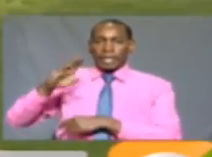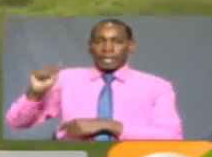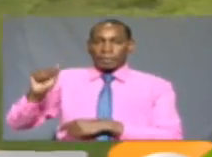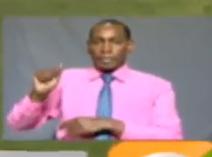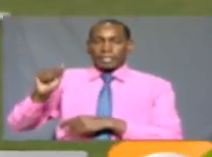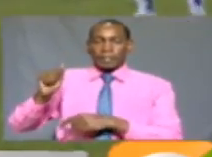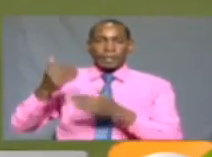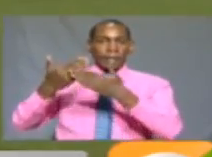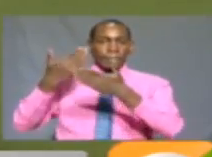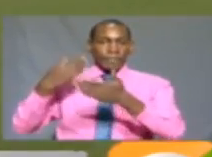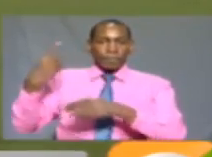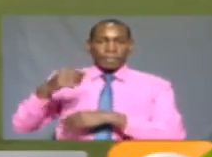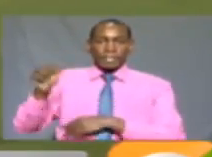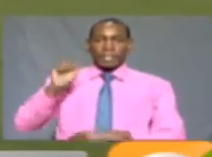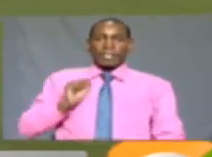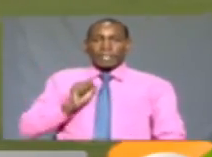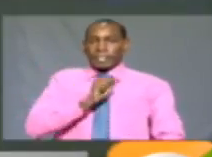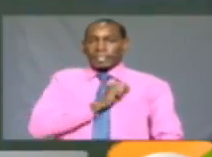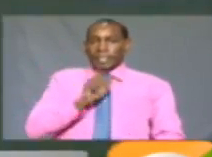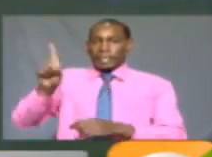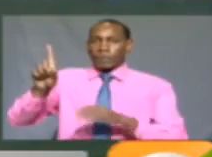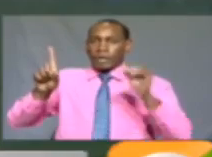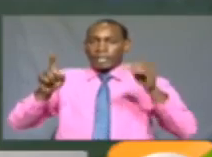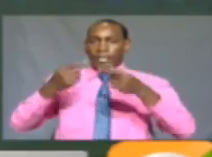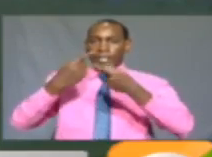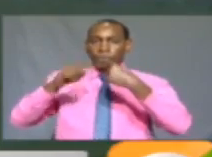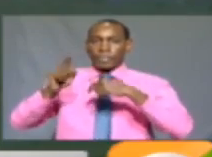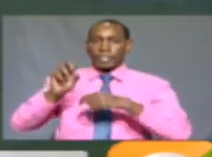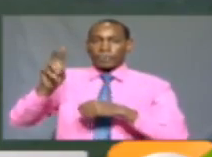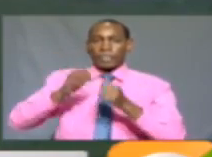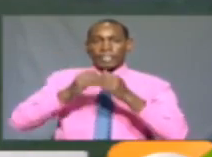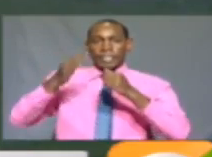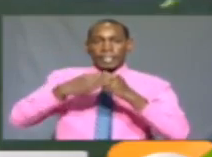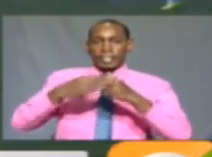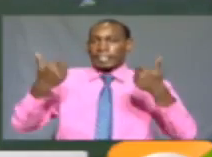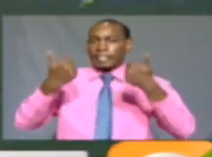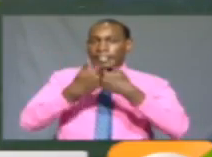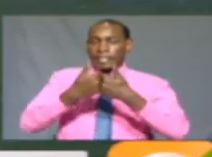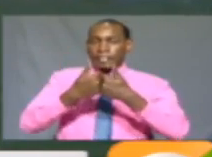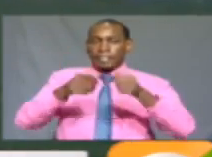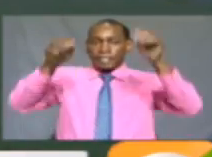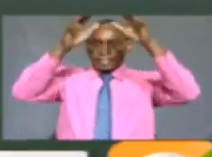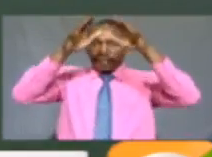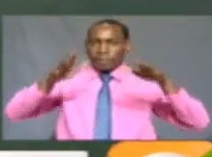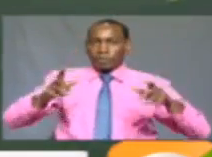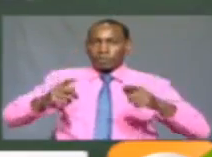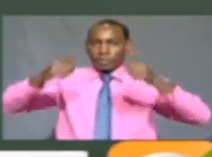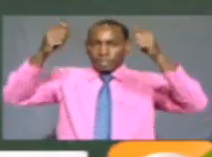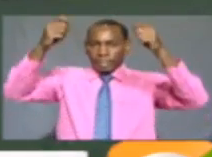Forum, who had edged the Senate 1-0 to lift the trophy in the 2018 edition of the devolution cup.